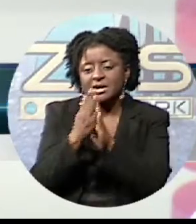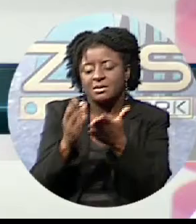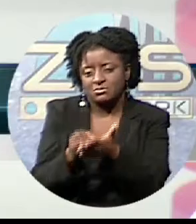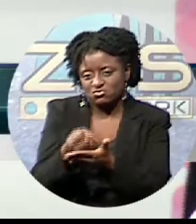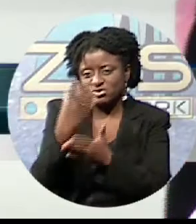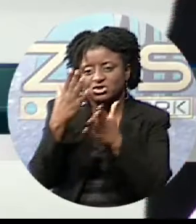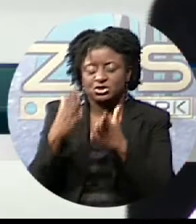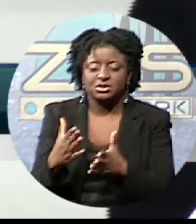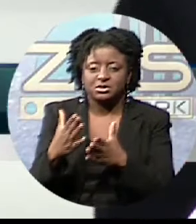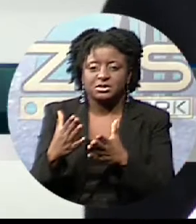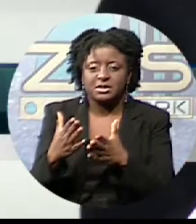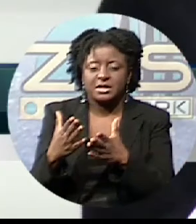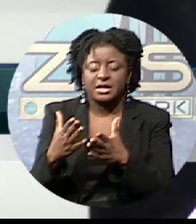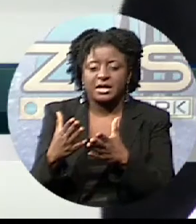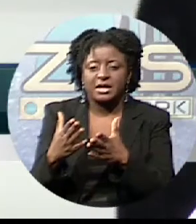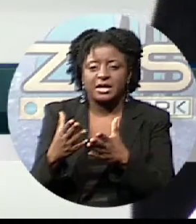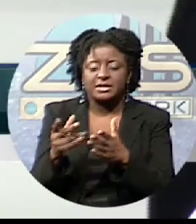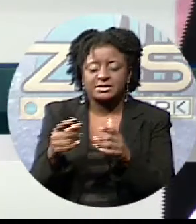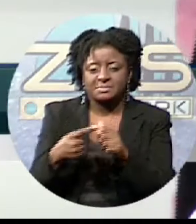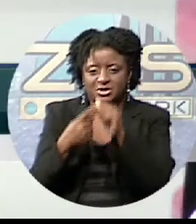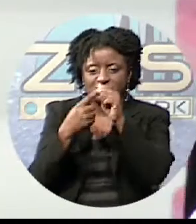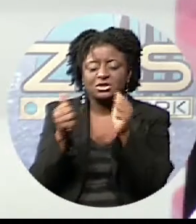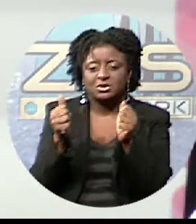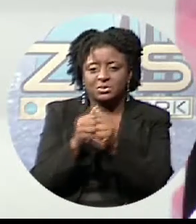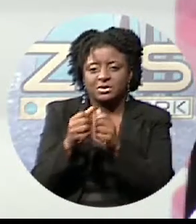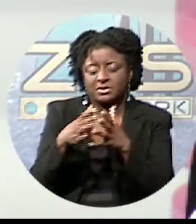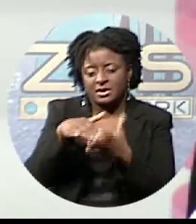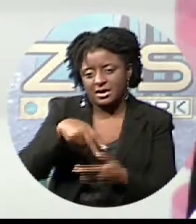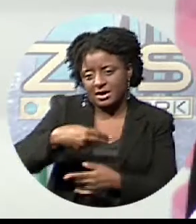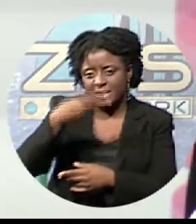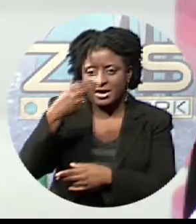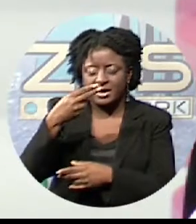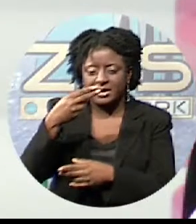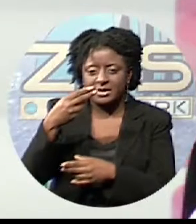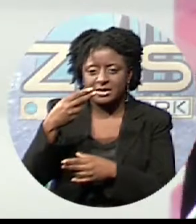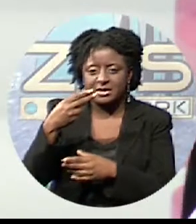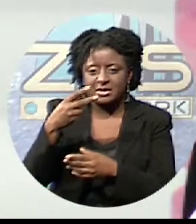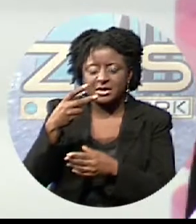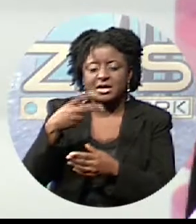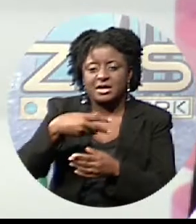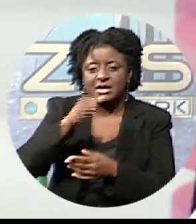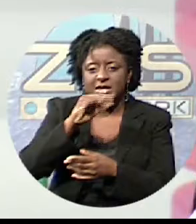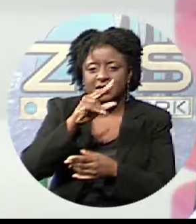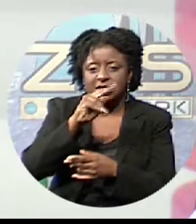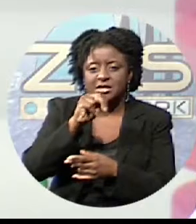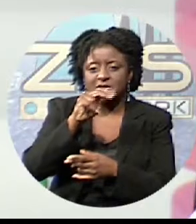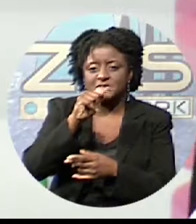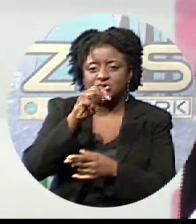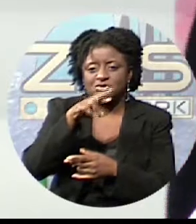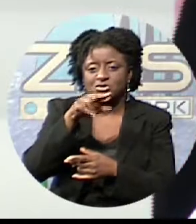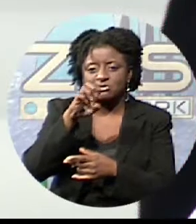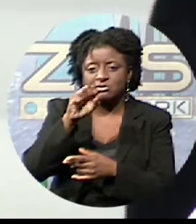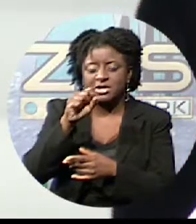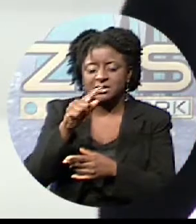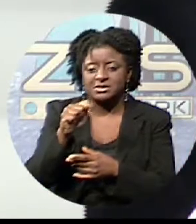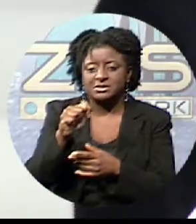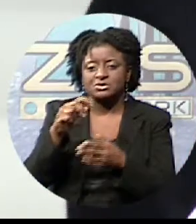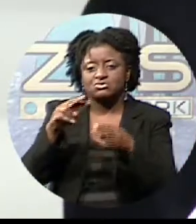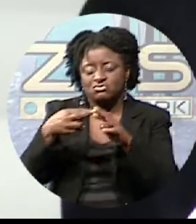particularly with the excessive interest rates that are being charged by some. But it is turning too many